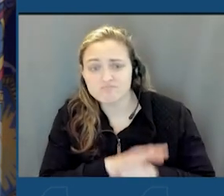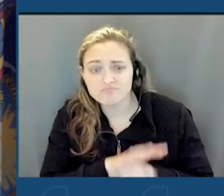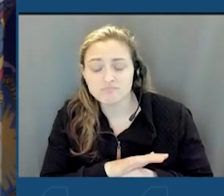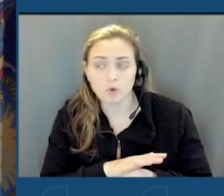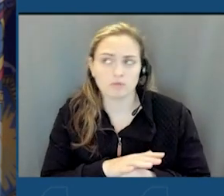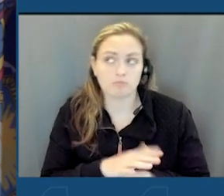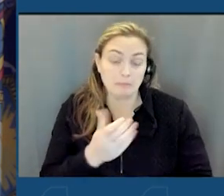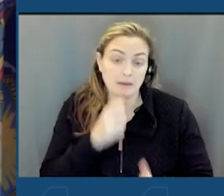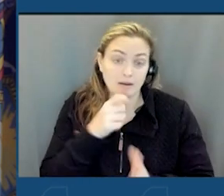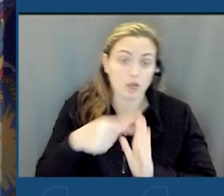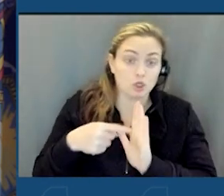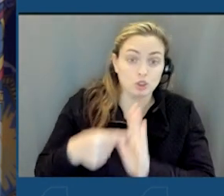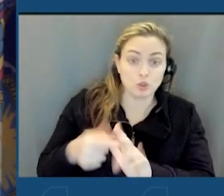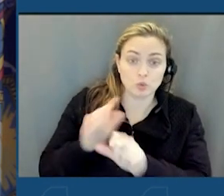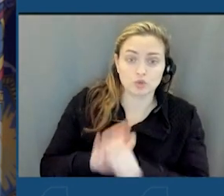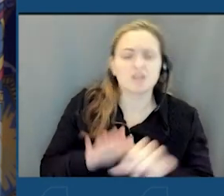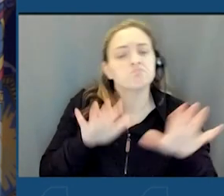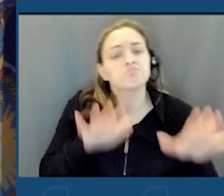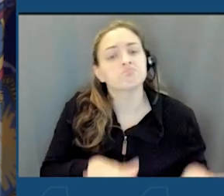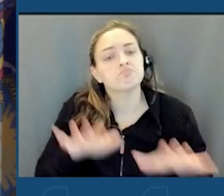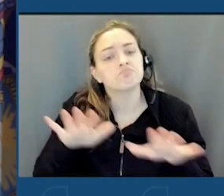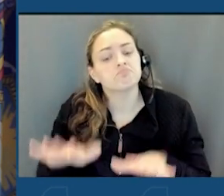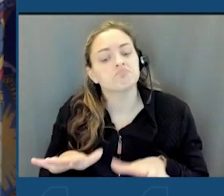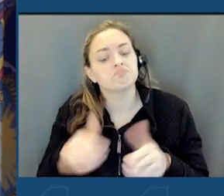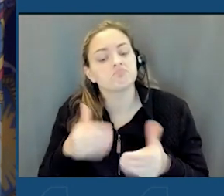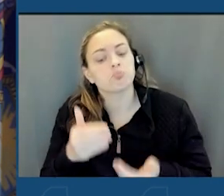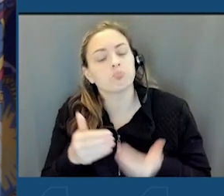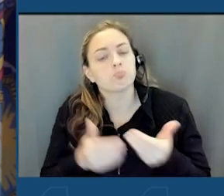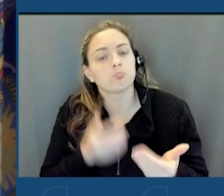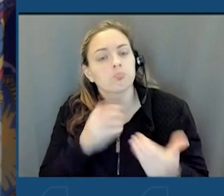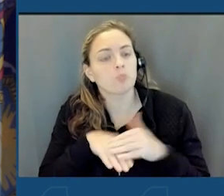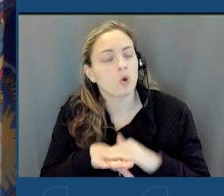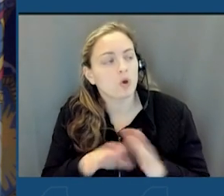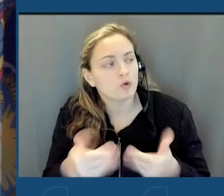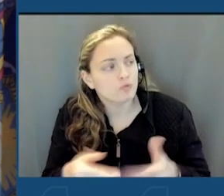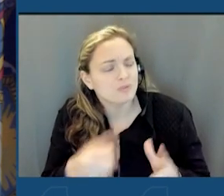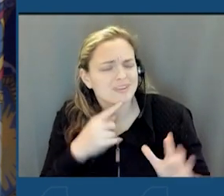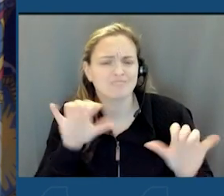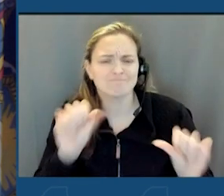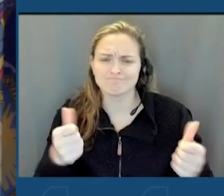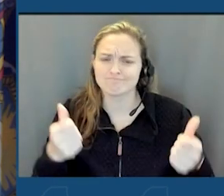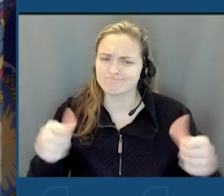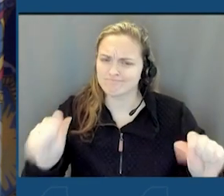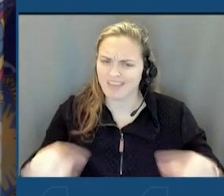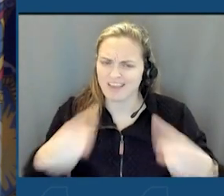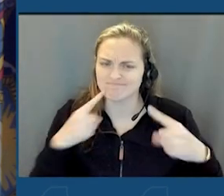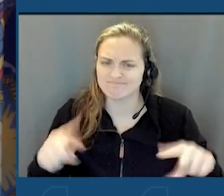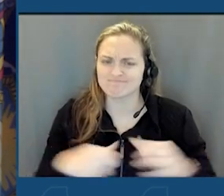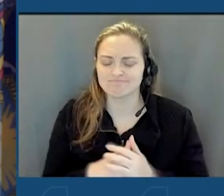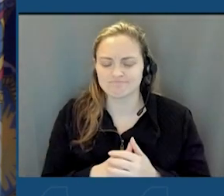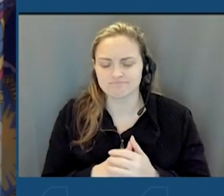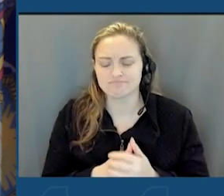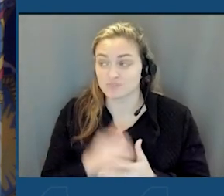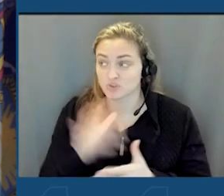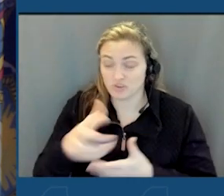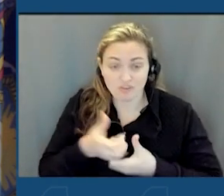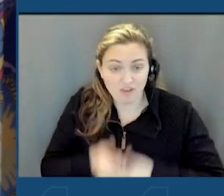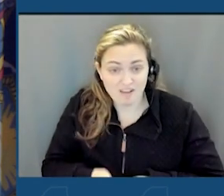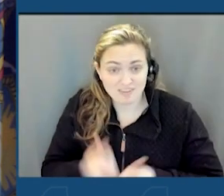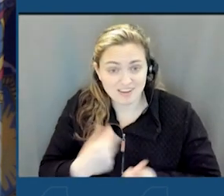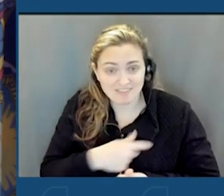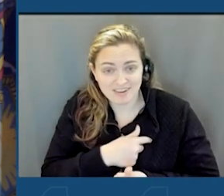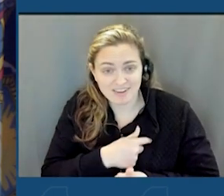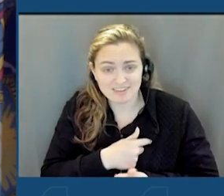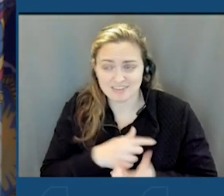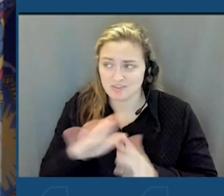but always that calm, cool, collected person who could walk in a room and say, we've got this. And so for the confidence that you've given all of us through your